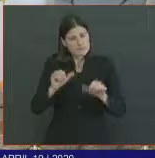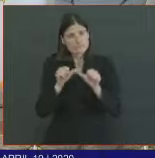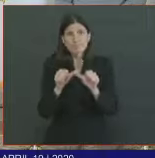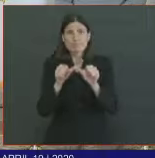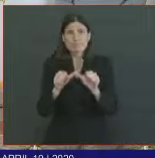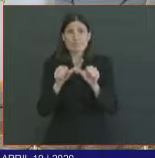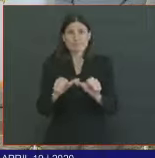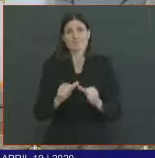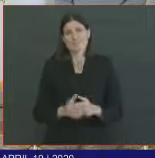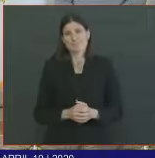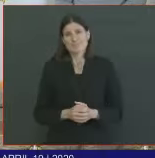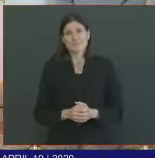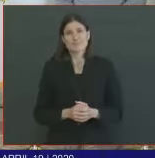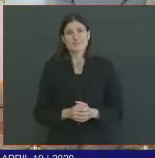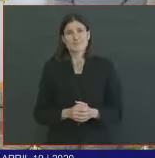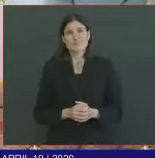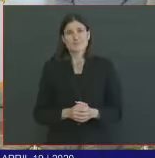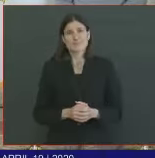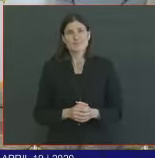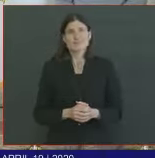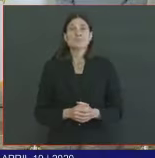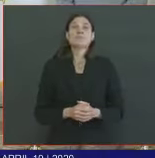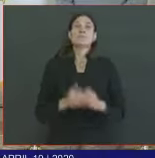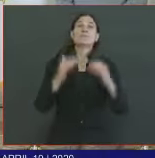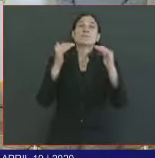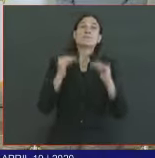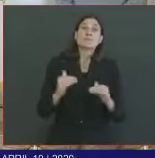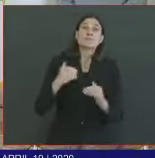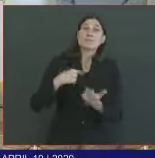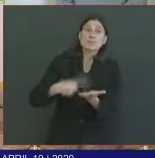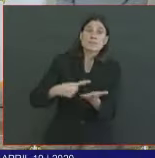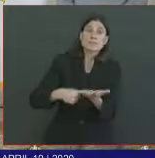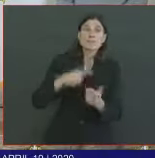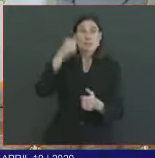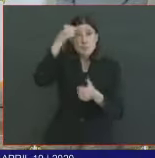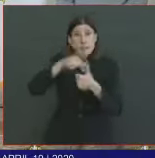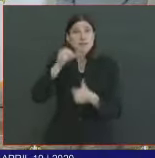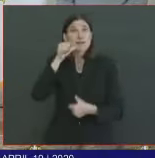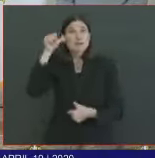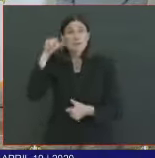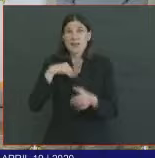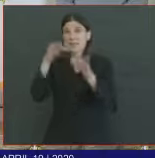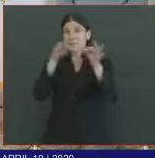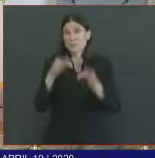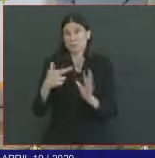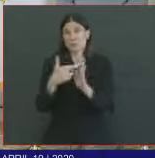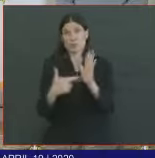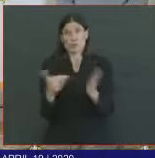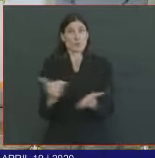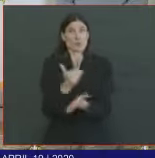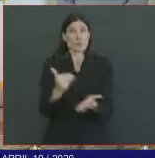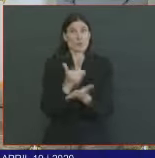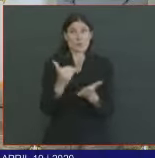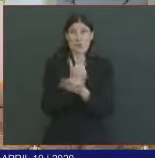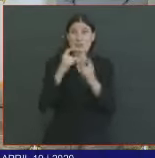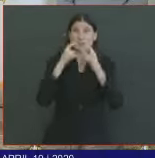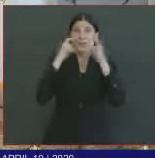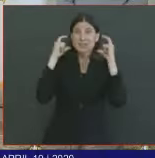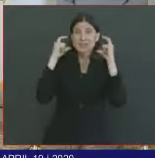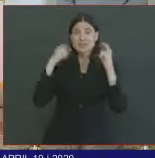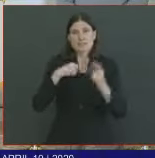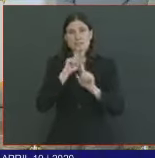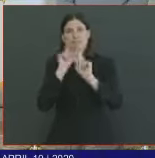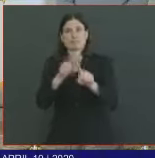Yesterday, I want to take a minute to talk about masks. Yesterday was the day that my executive order around mask